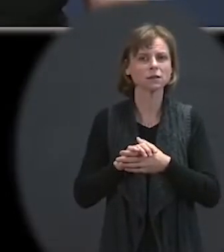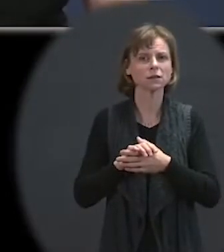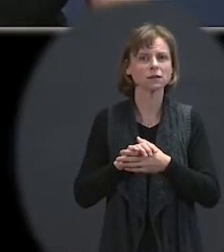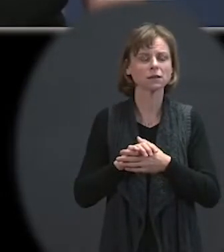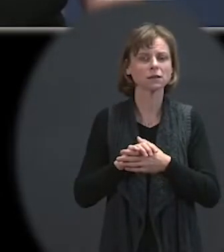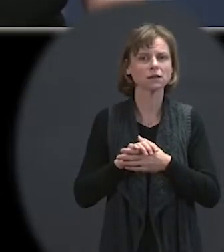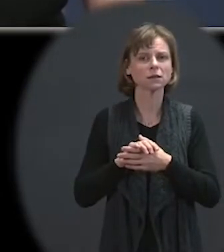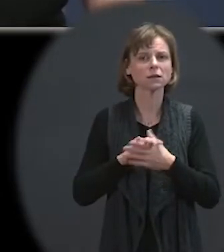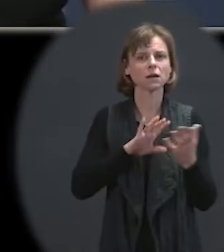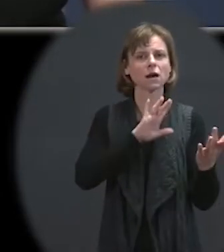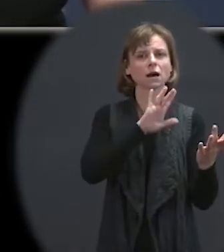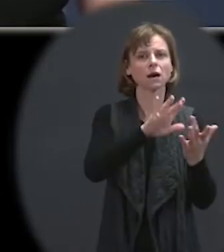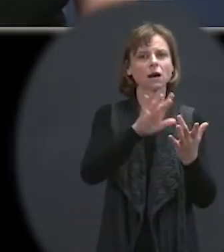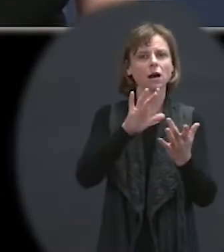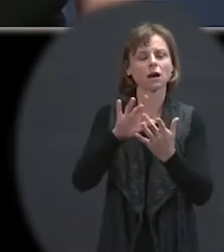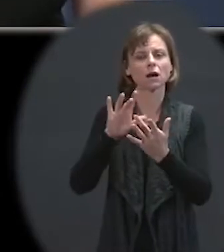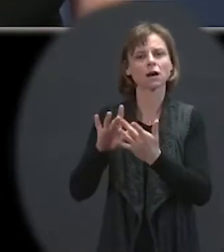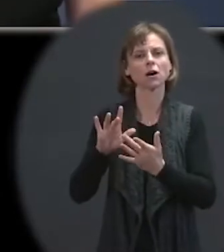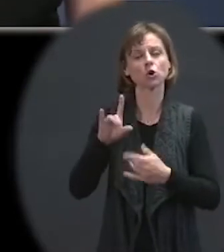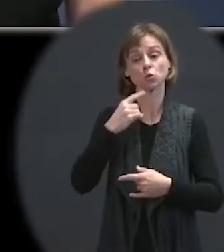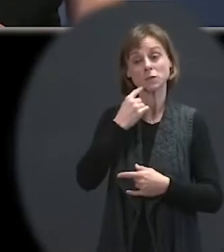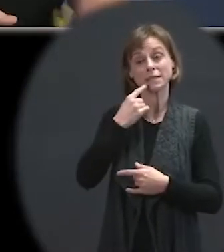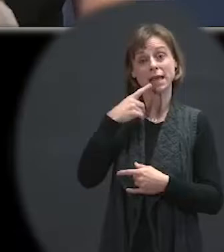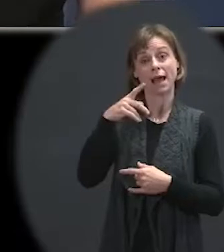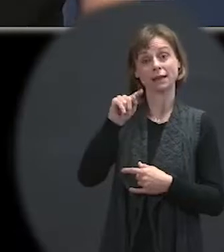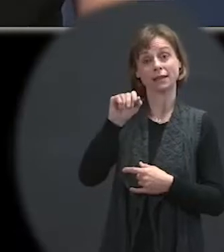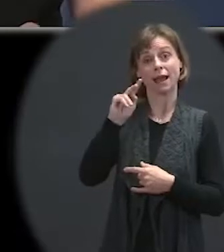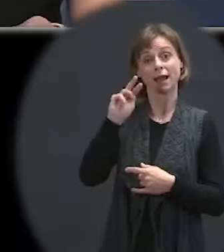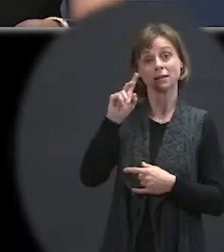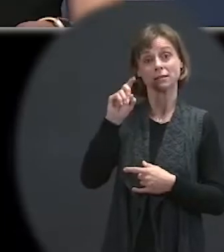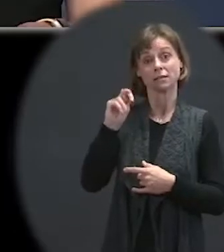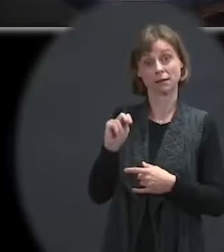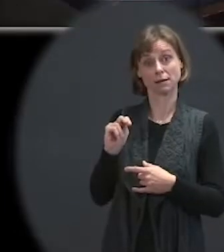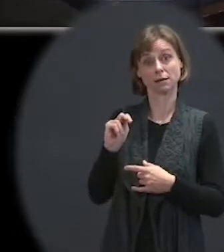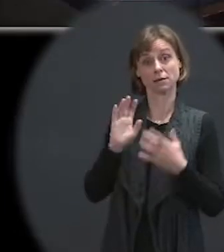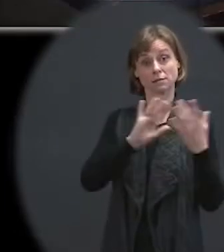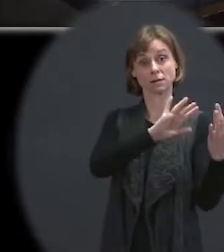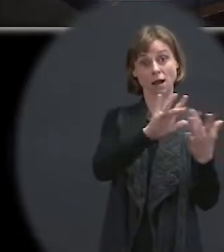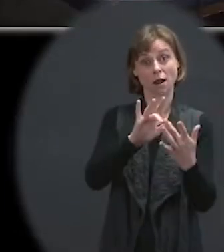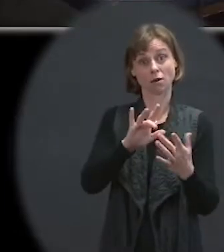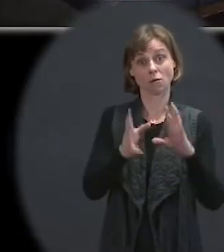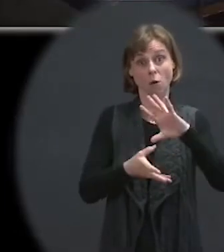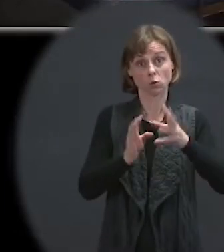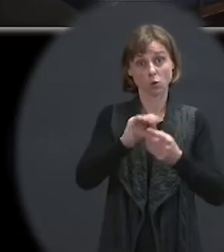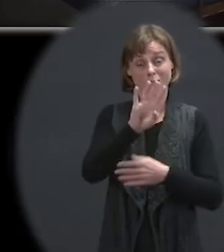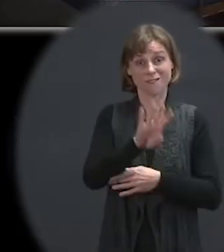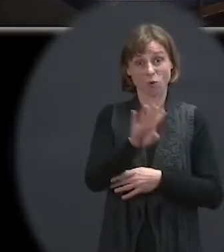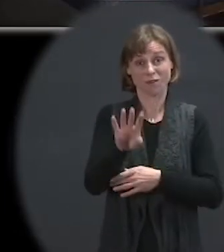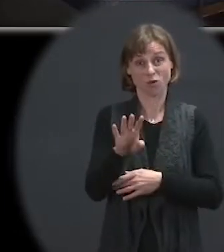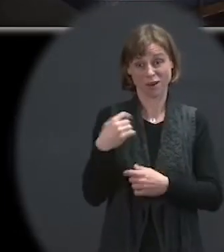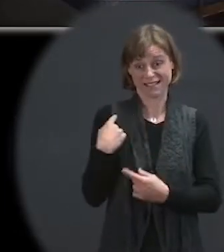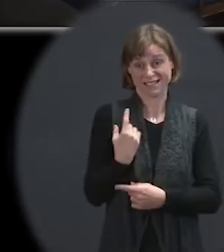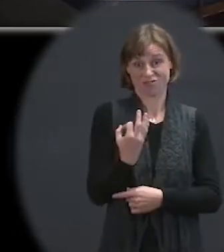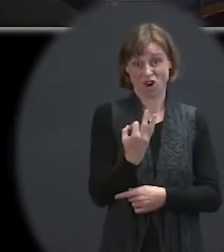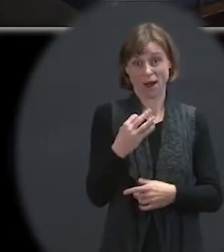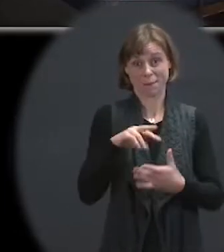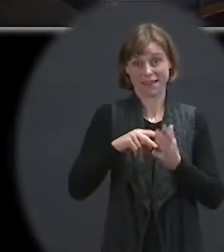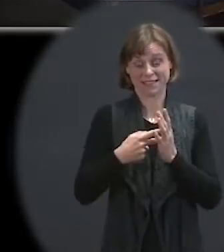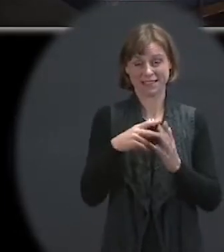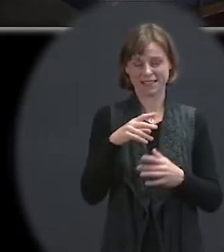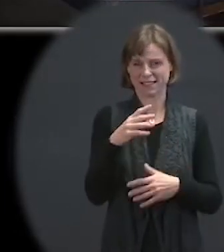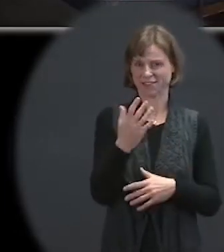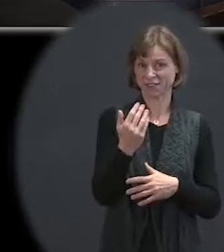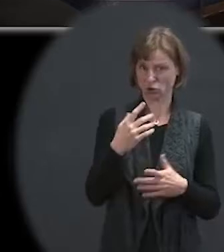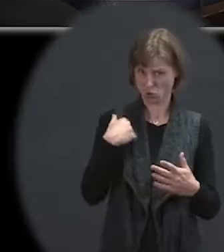senators by Neera Tanden, you said 44, 15 since Friday? Do you know if that includes Senator